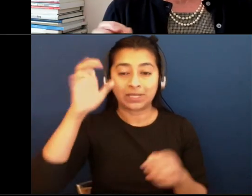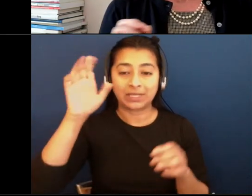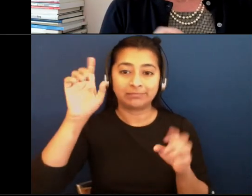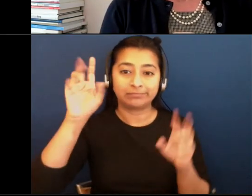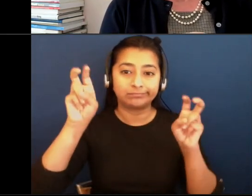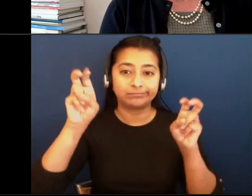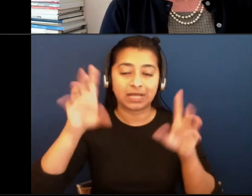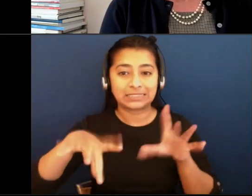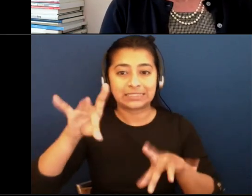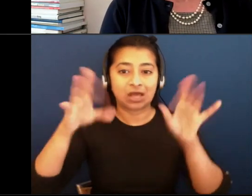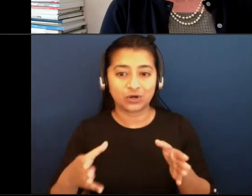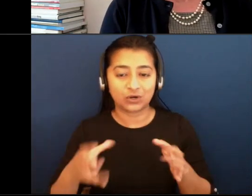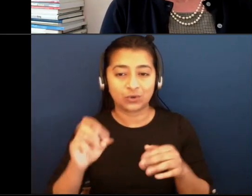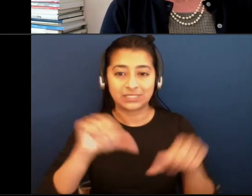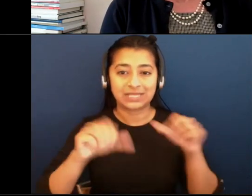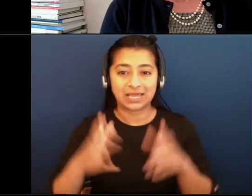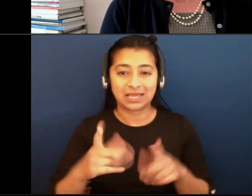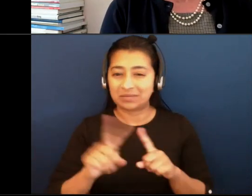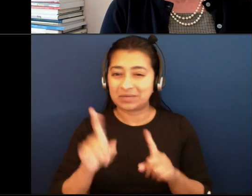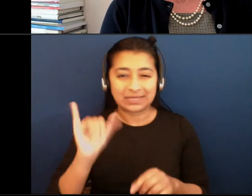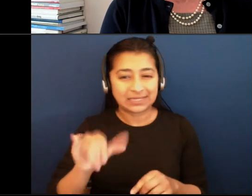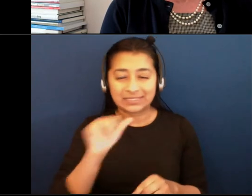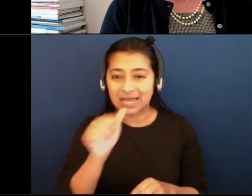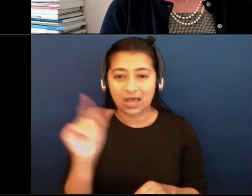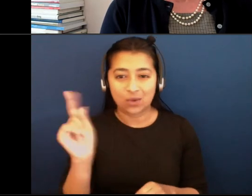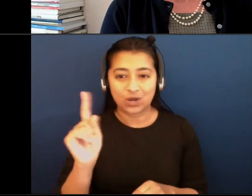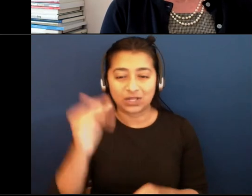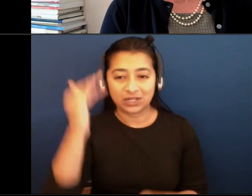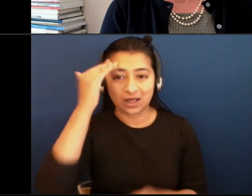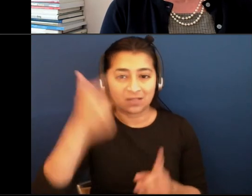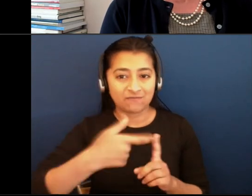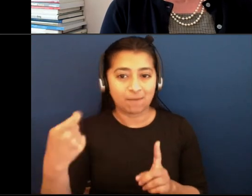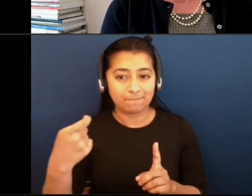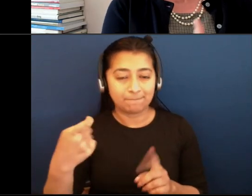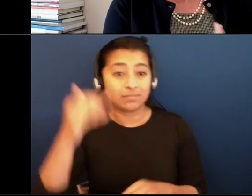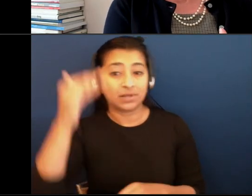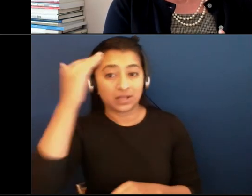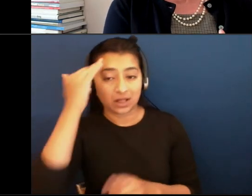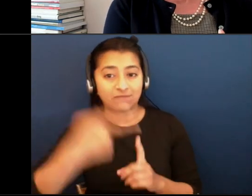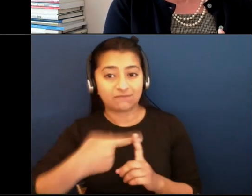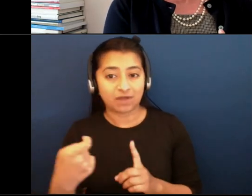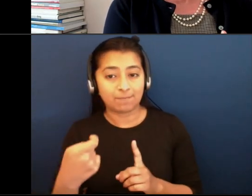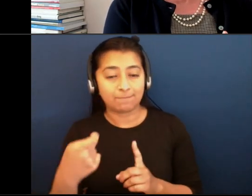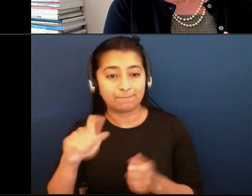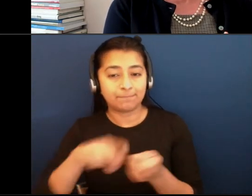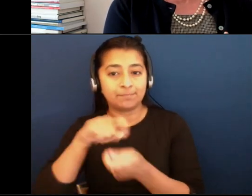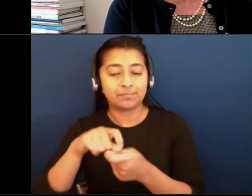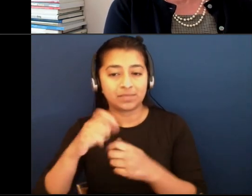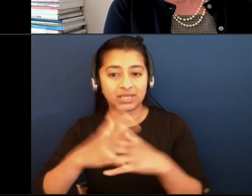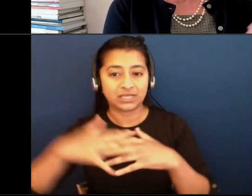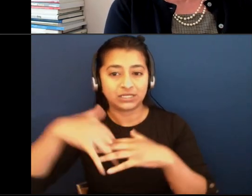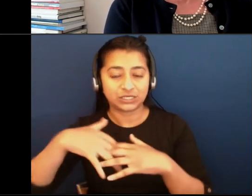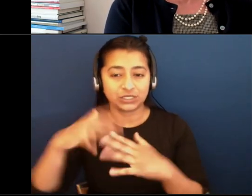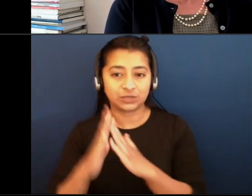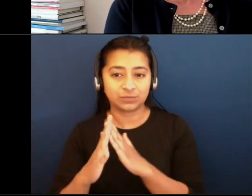scientists. That's not really where the knowledge came from. The knowledge came from particular Indigenous communities in